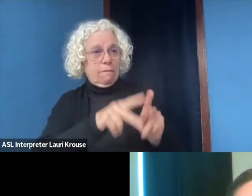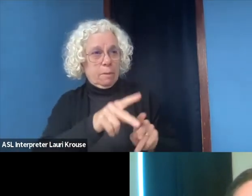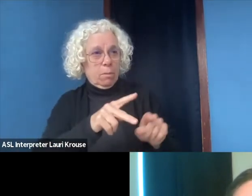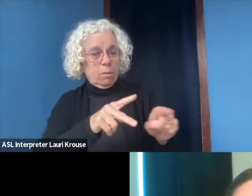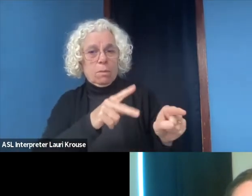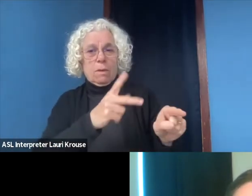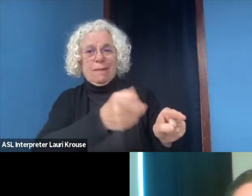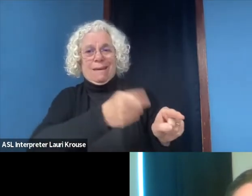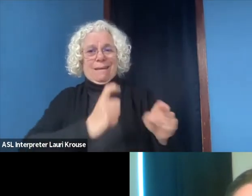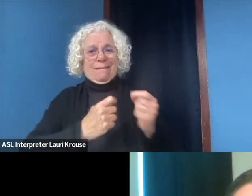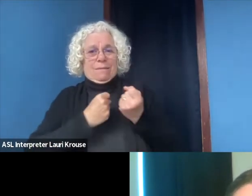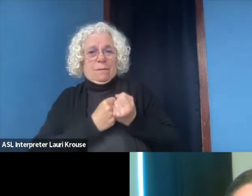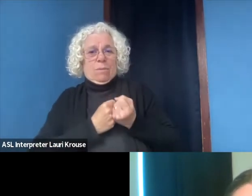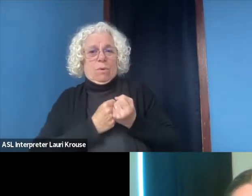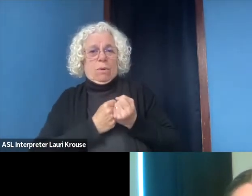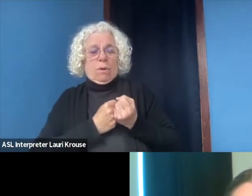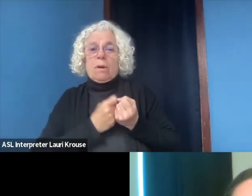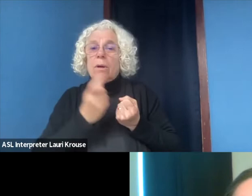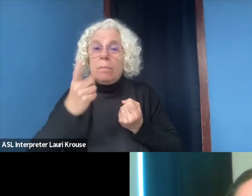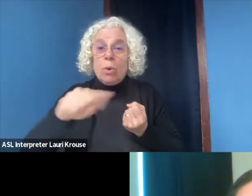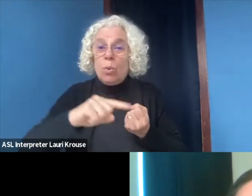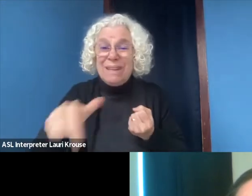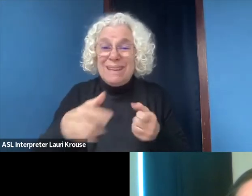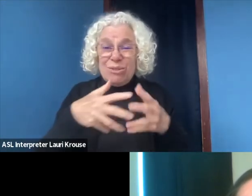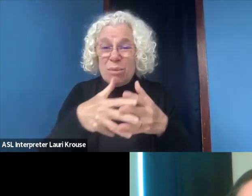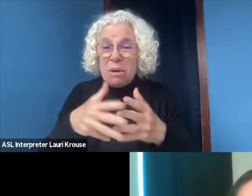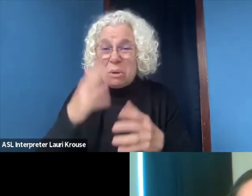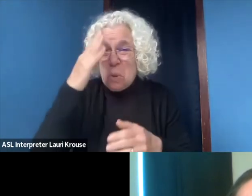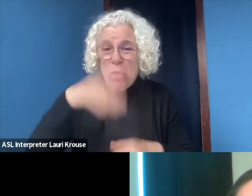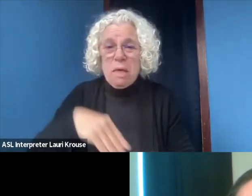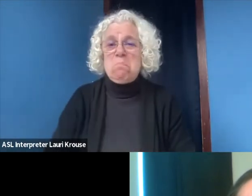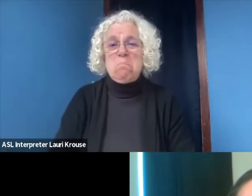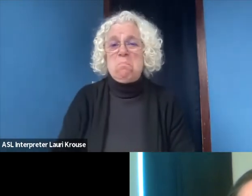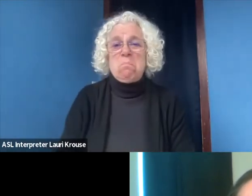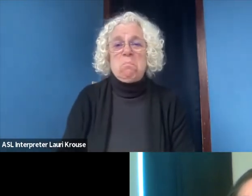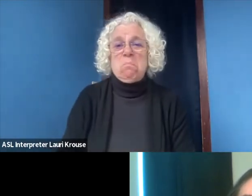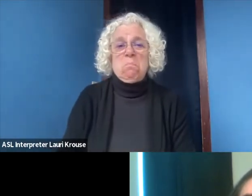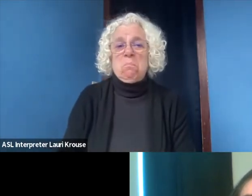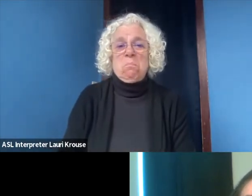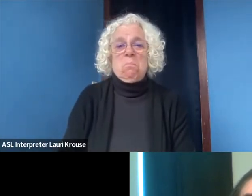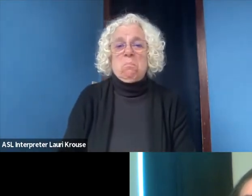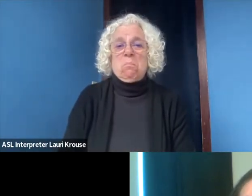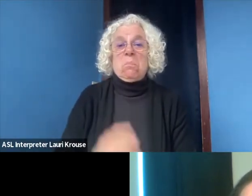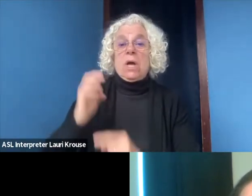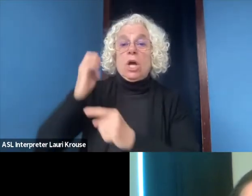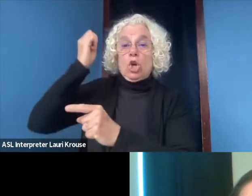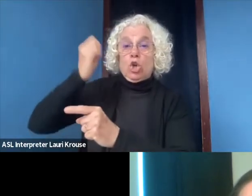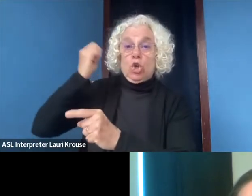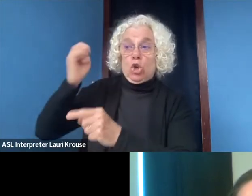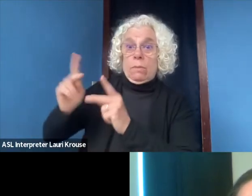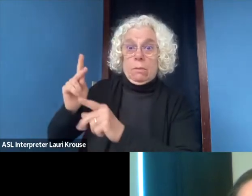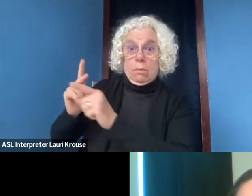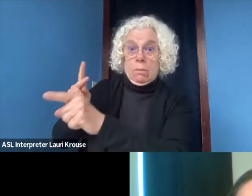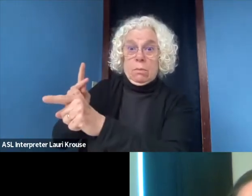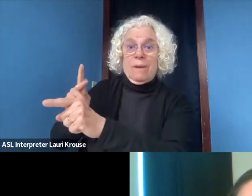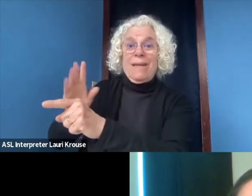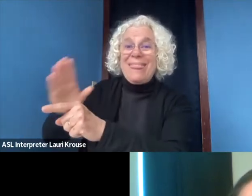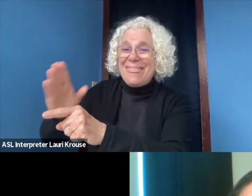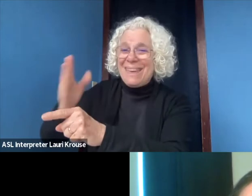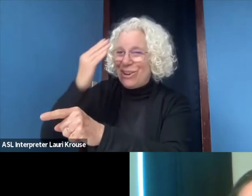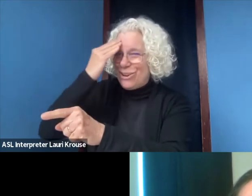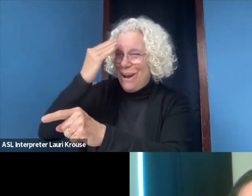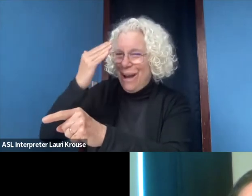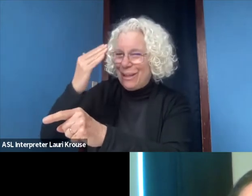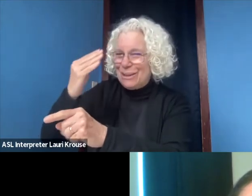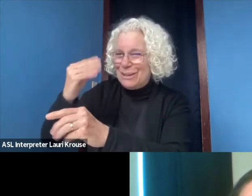this. But we don't know this. And I'll tell you, most Europeans know about Native history more than